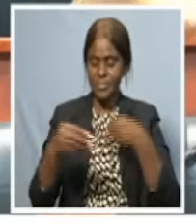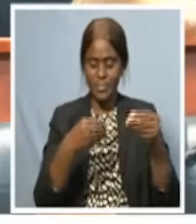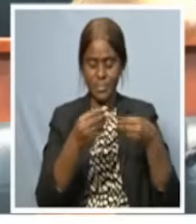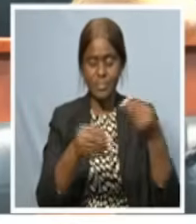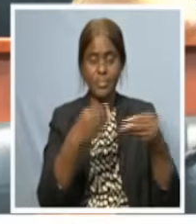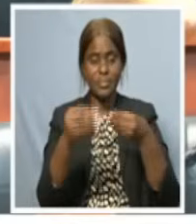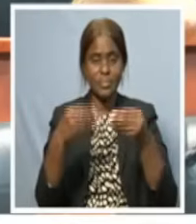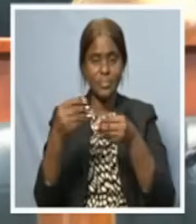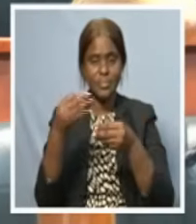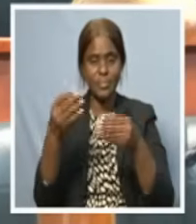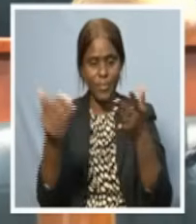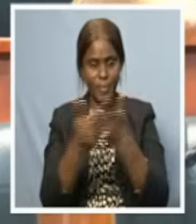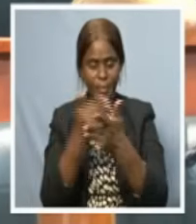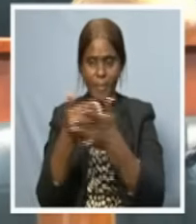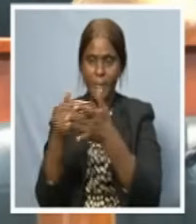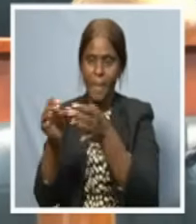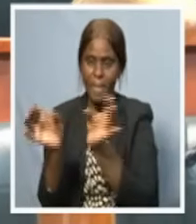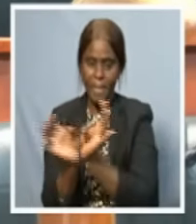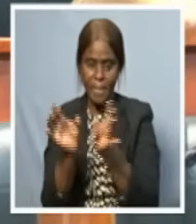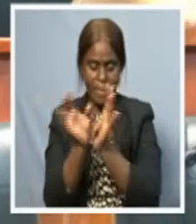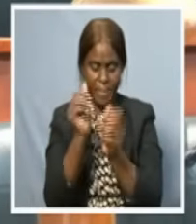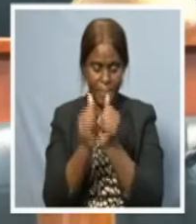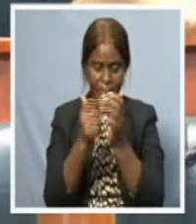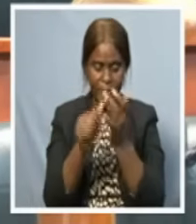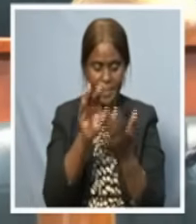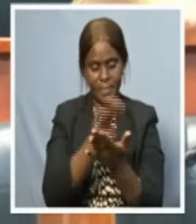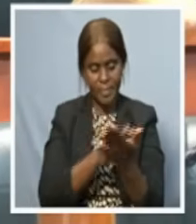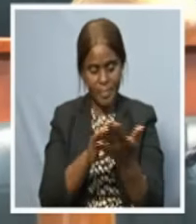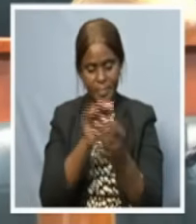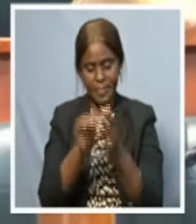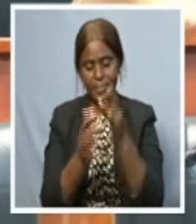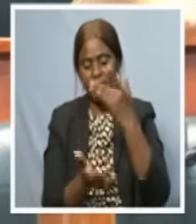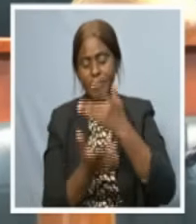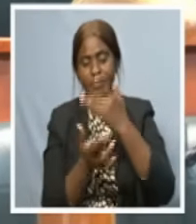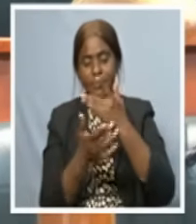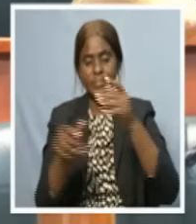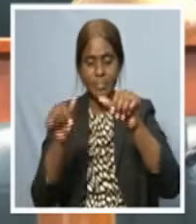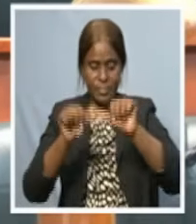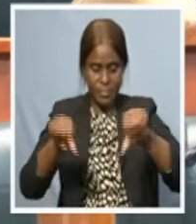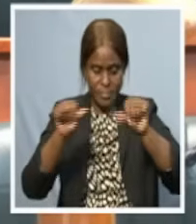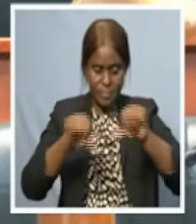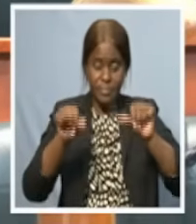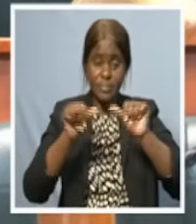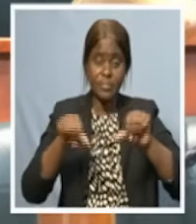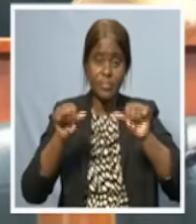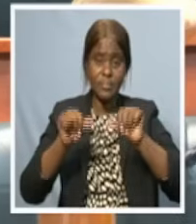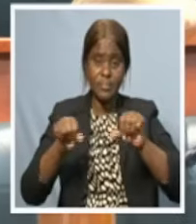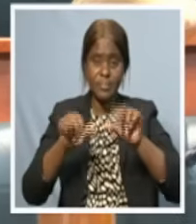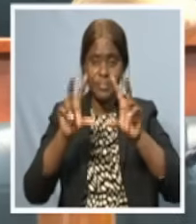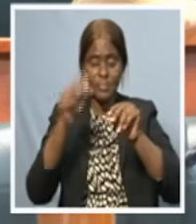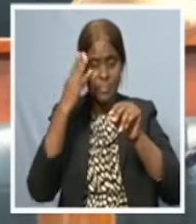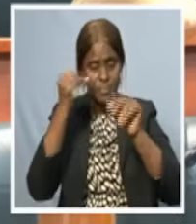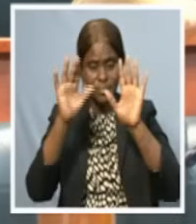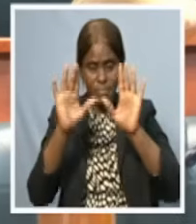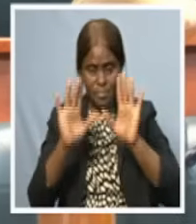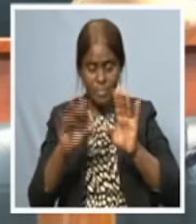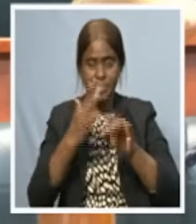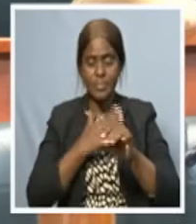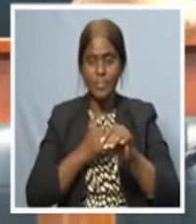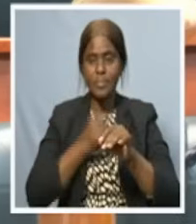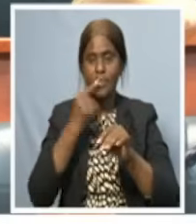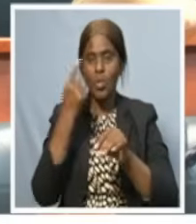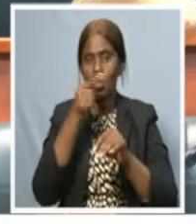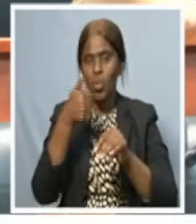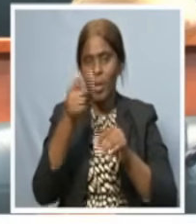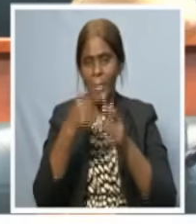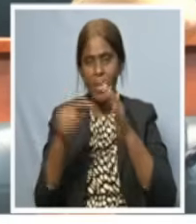distribution of new constituencies, which are based on technical assessment. No wonder, Madam Speaker, I say